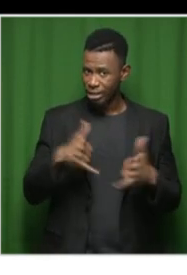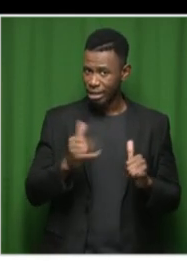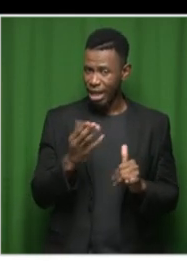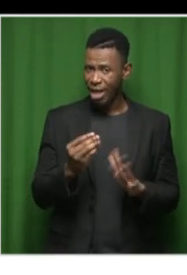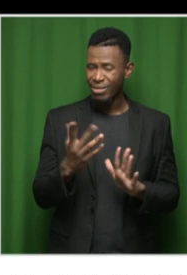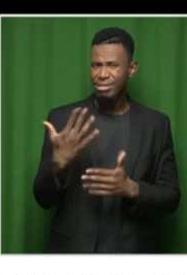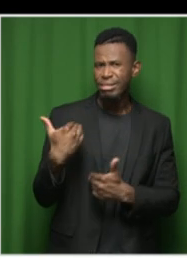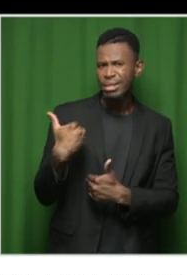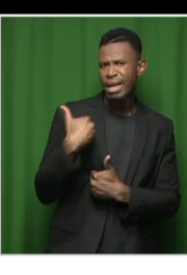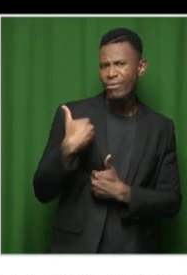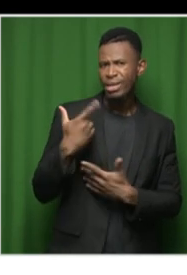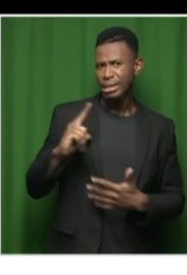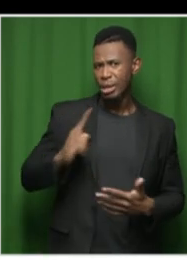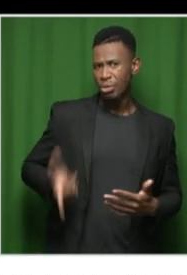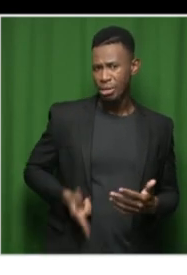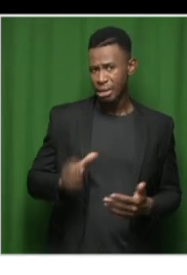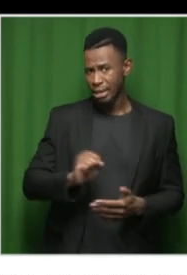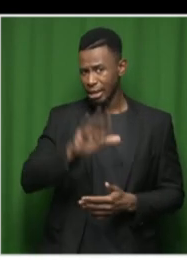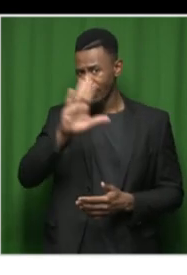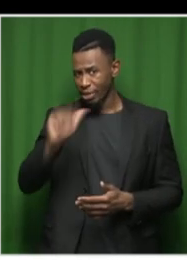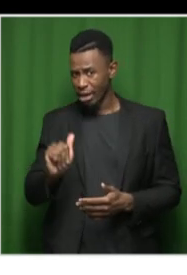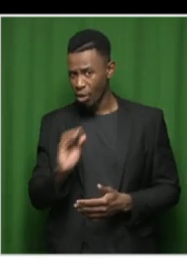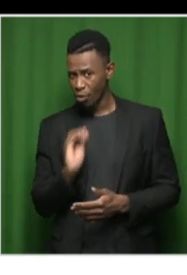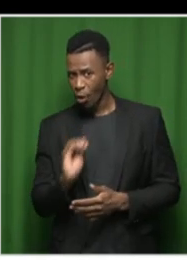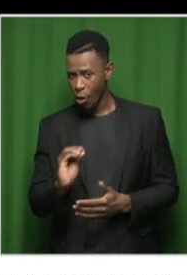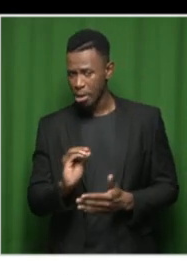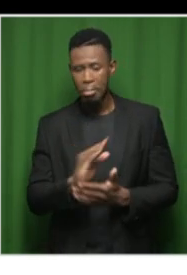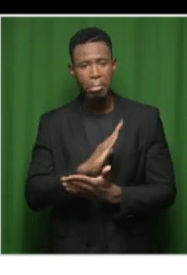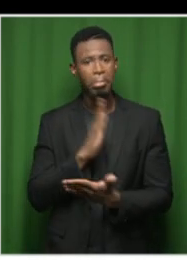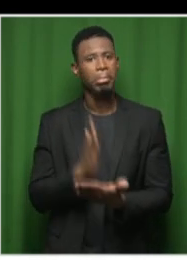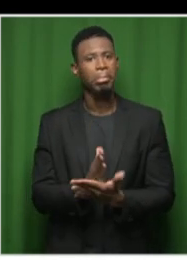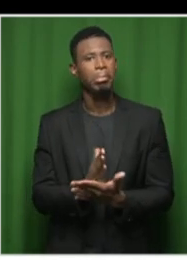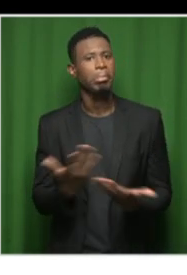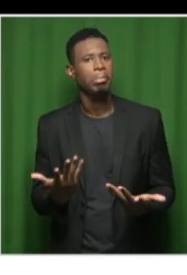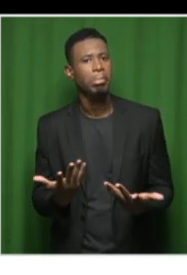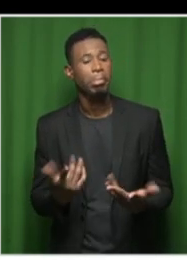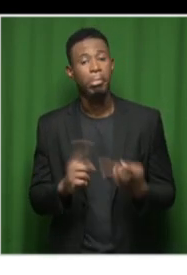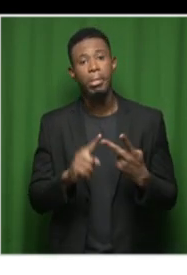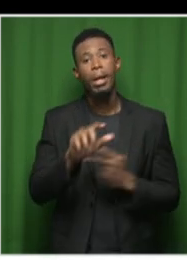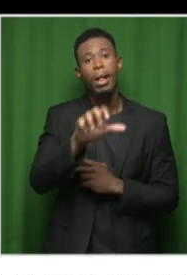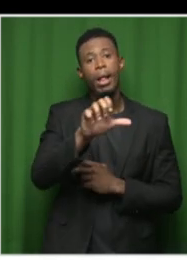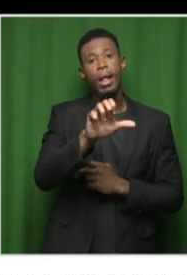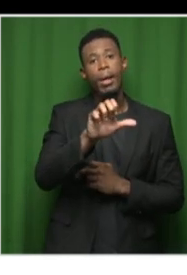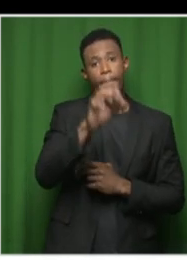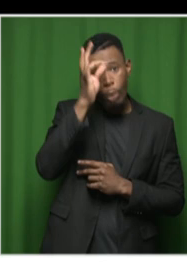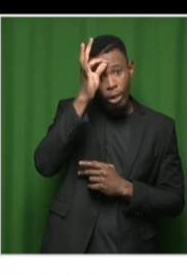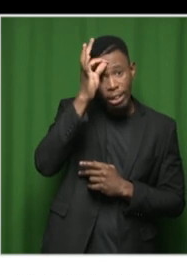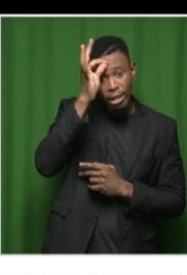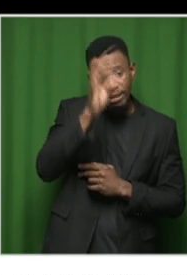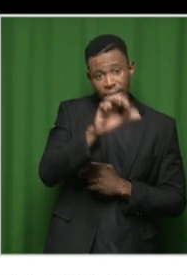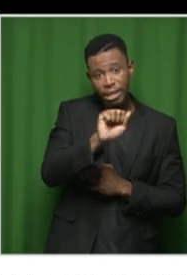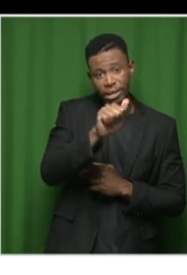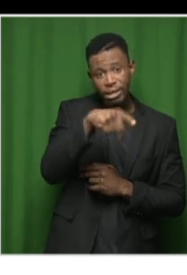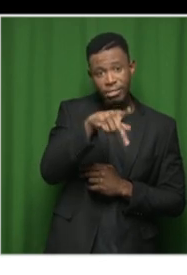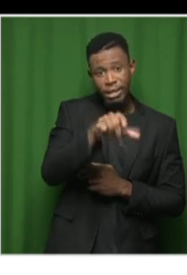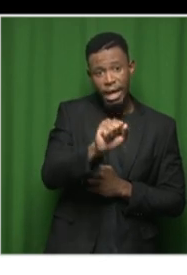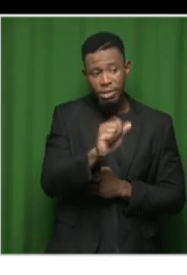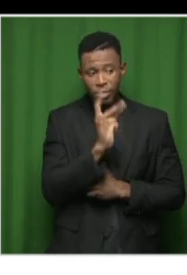safety and security in South Africa. Our SAPS, our